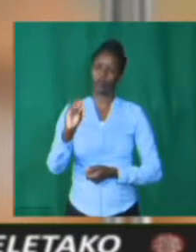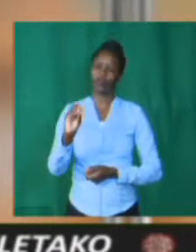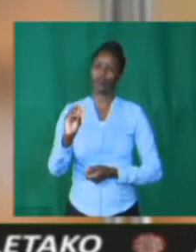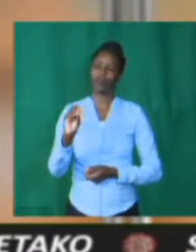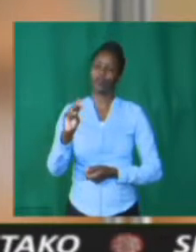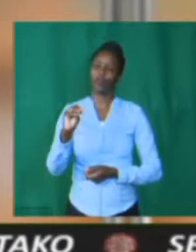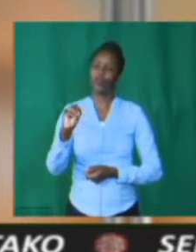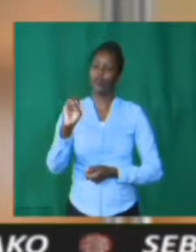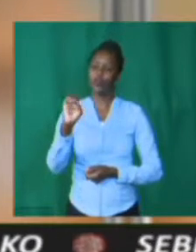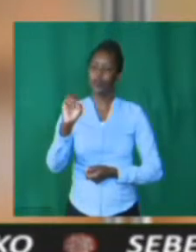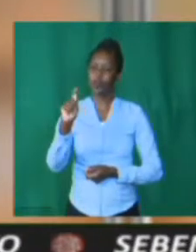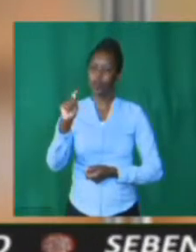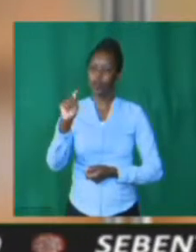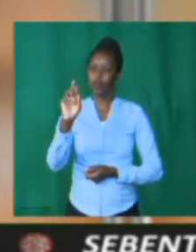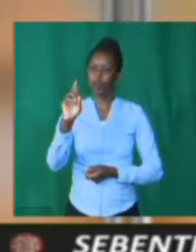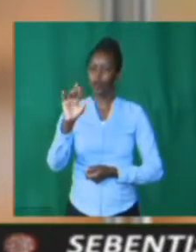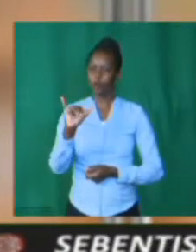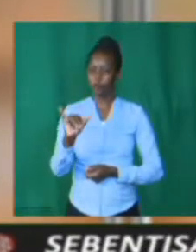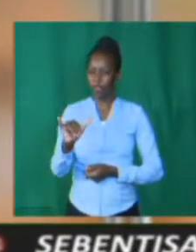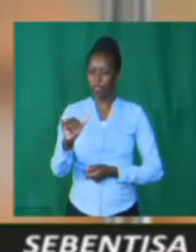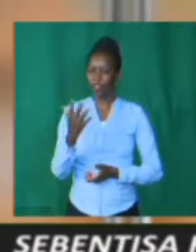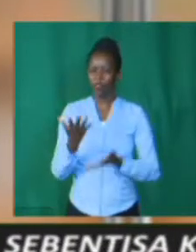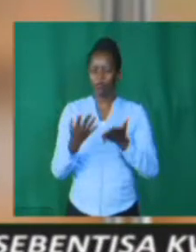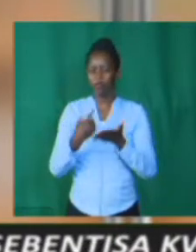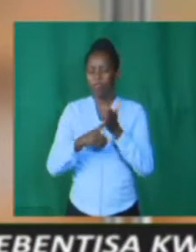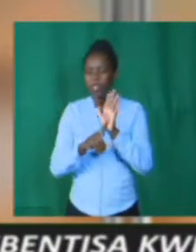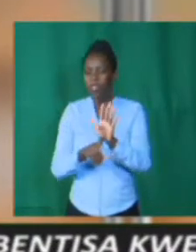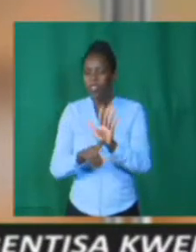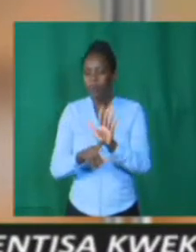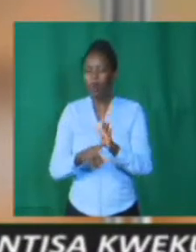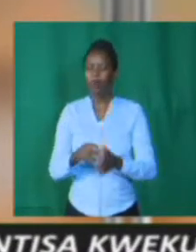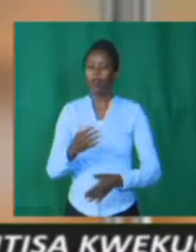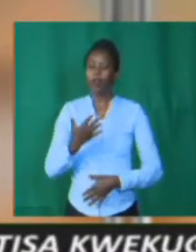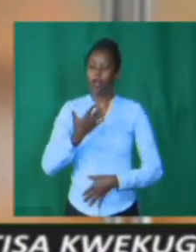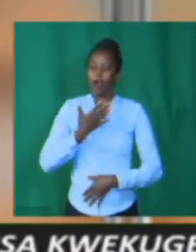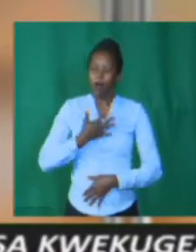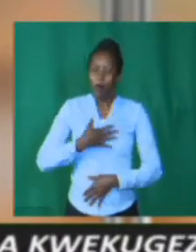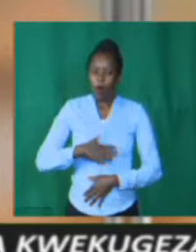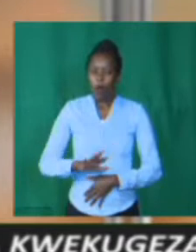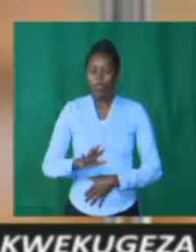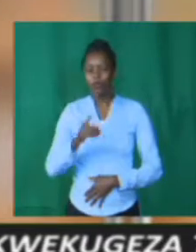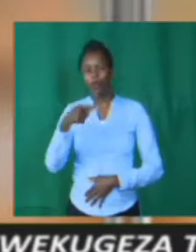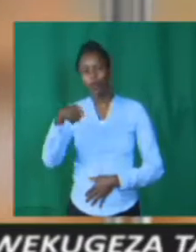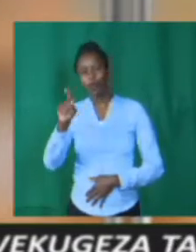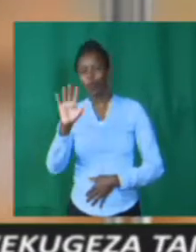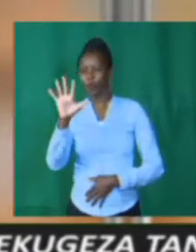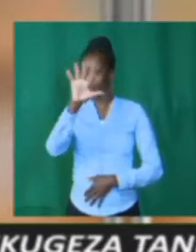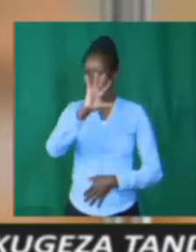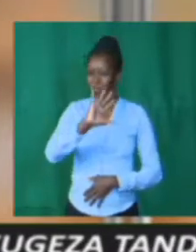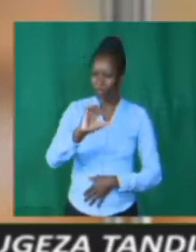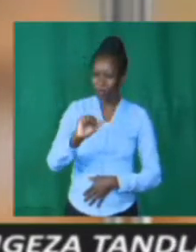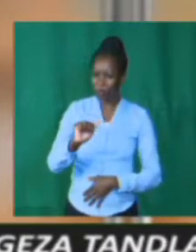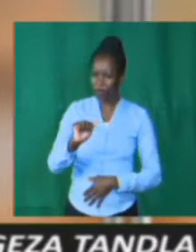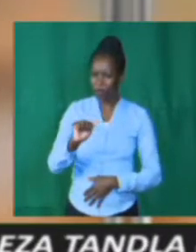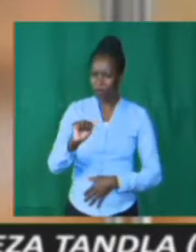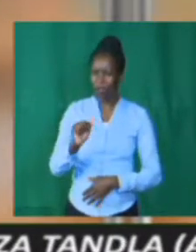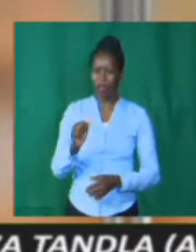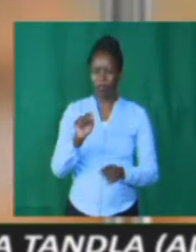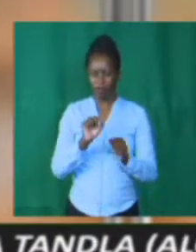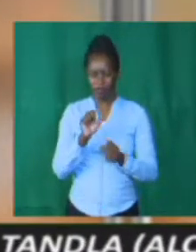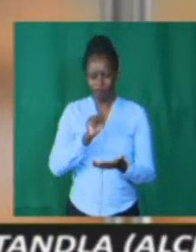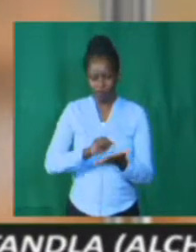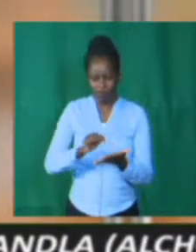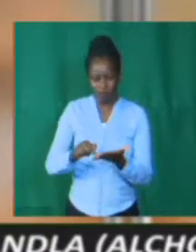the information in the navigation system, for example, if I want to go to Nesprate, so I will feed in Nesprate.